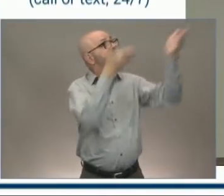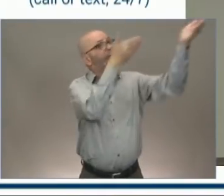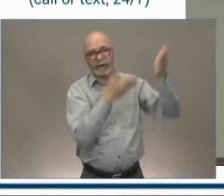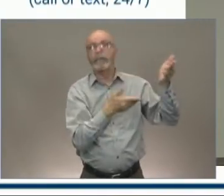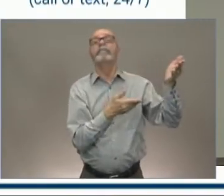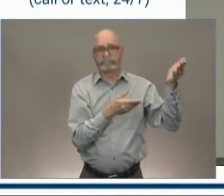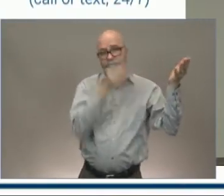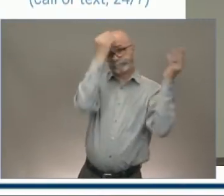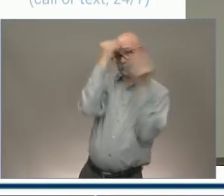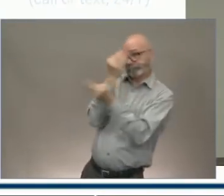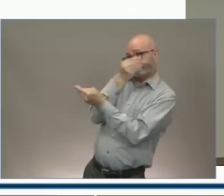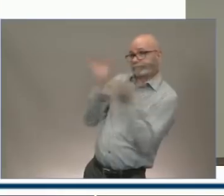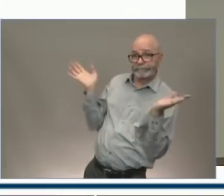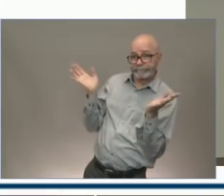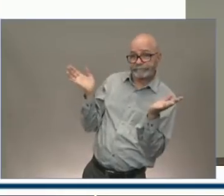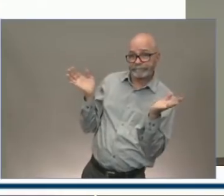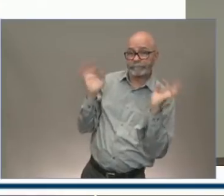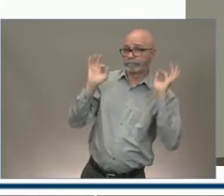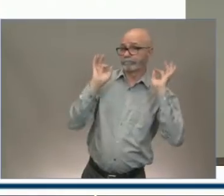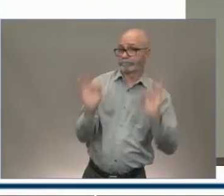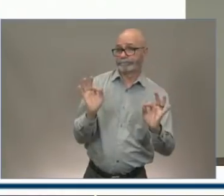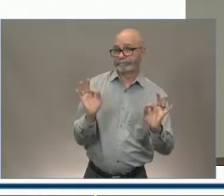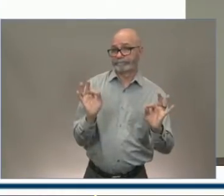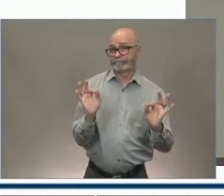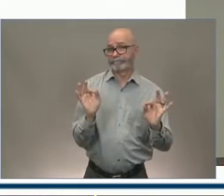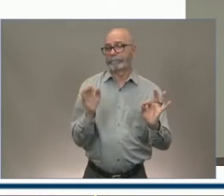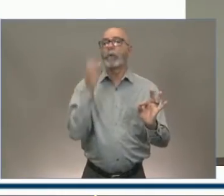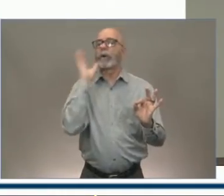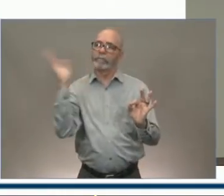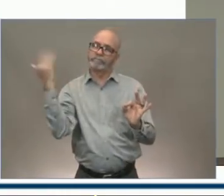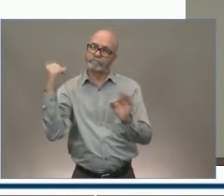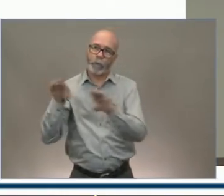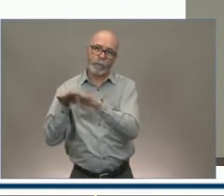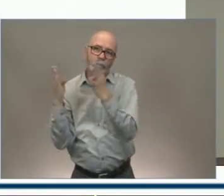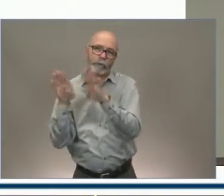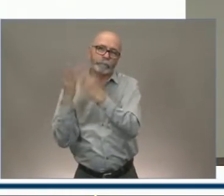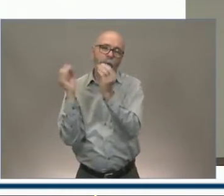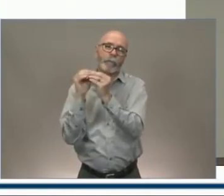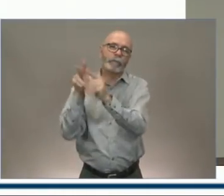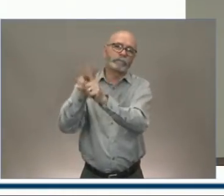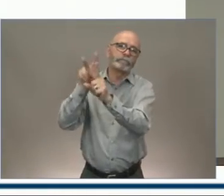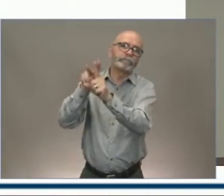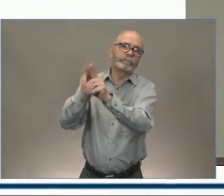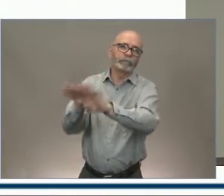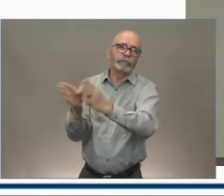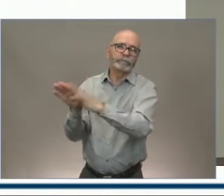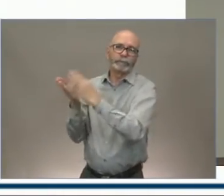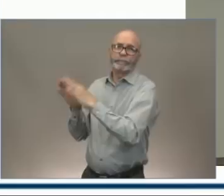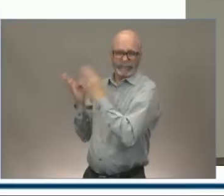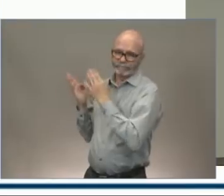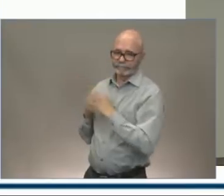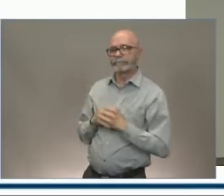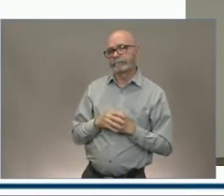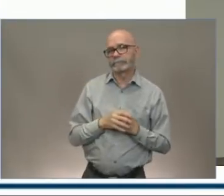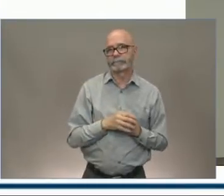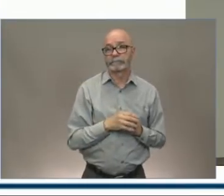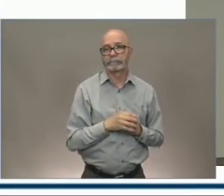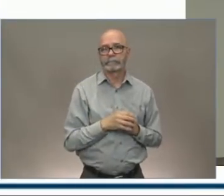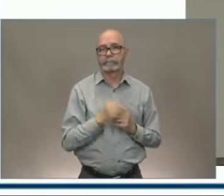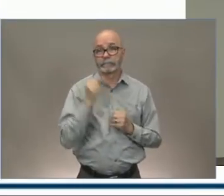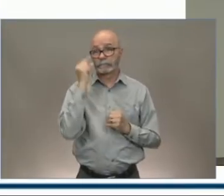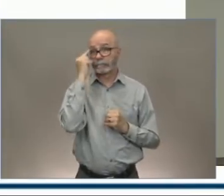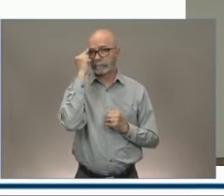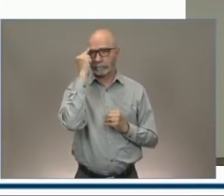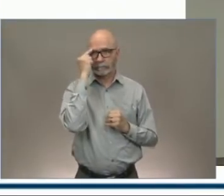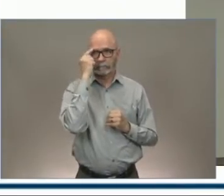is confirmed, we'll be able to open up our appointments for a much longer period. In